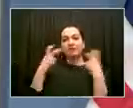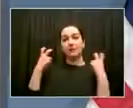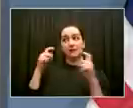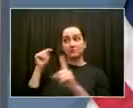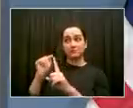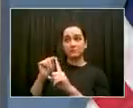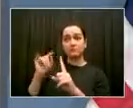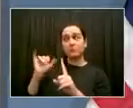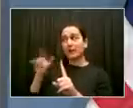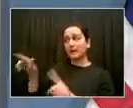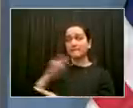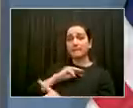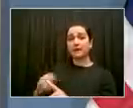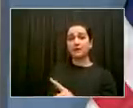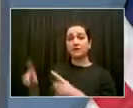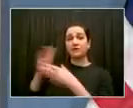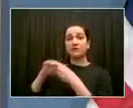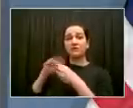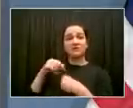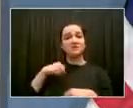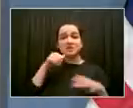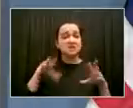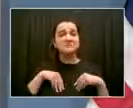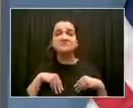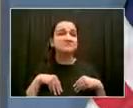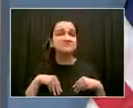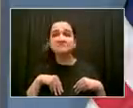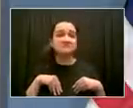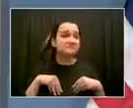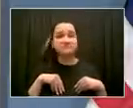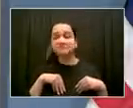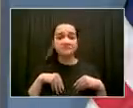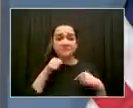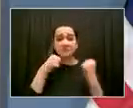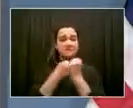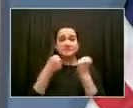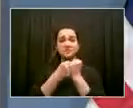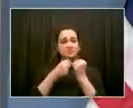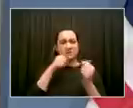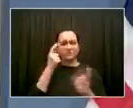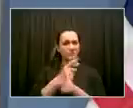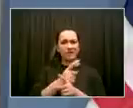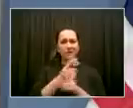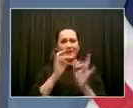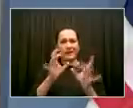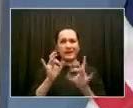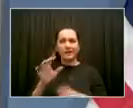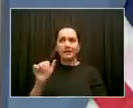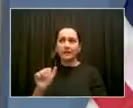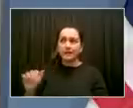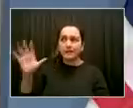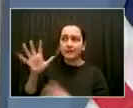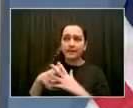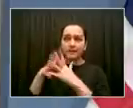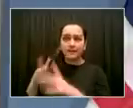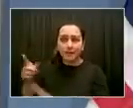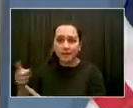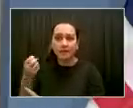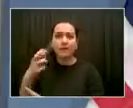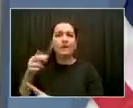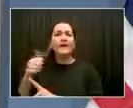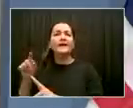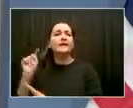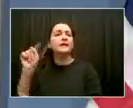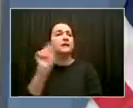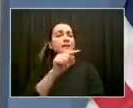crimes. I'm going to introduce in a moment Deputy Inspector Jessica Corey, the new commanding officer of our hate crimes unit, the largest in the